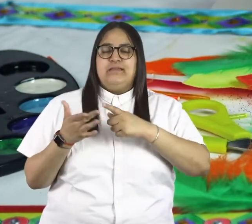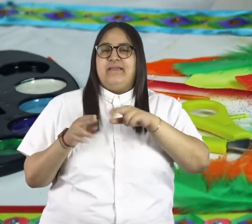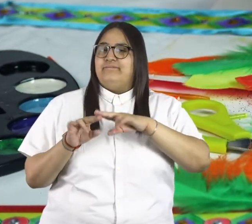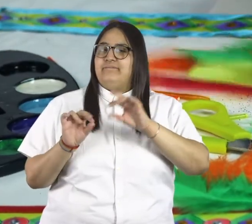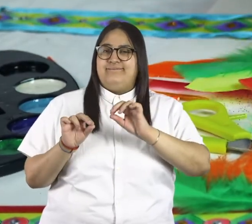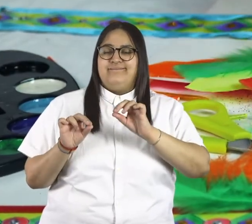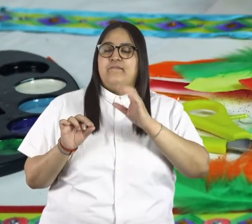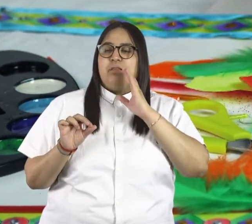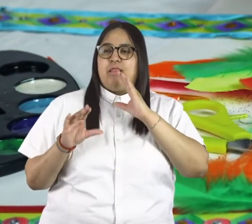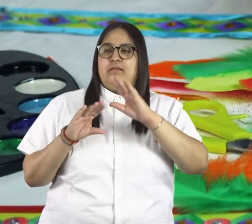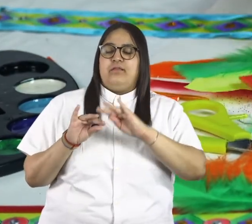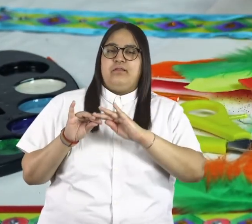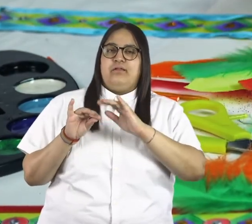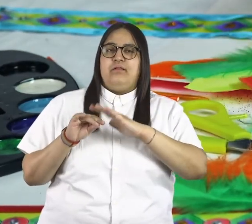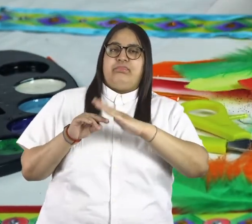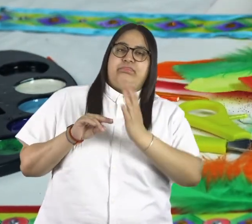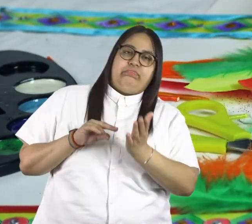And then we stick that on.